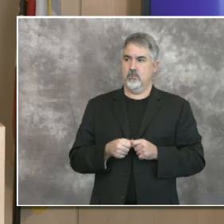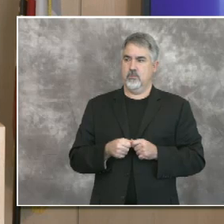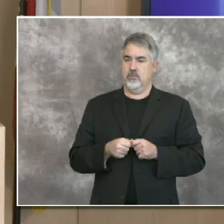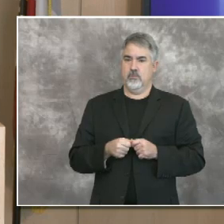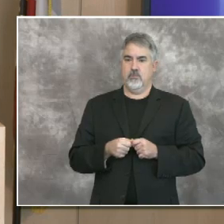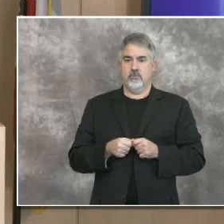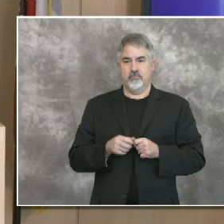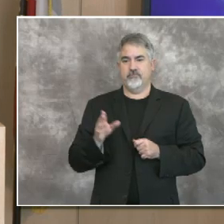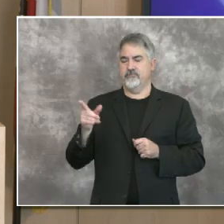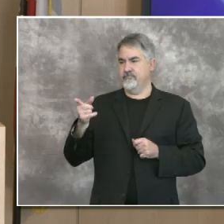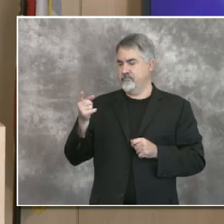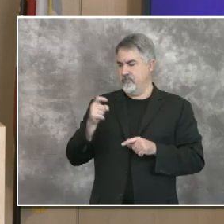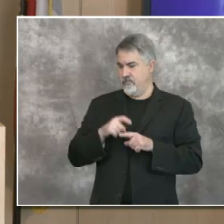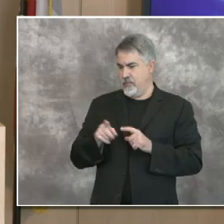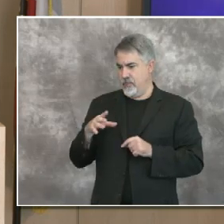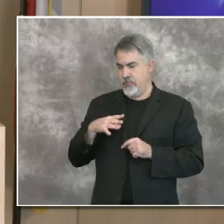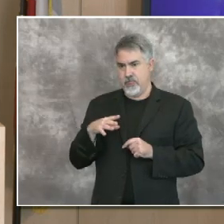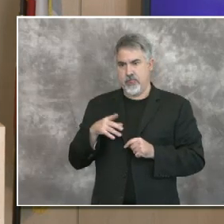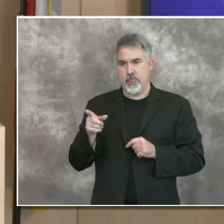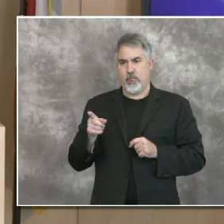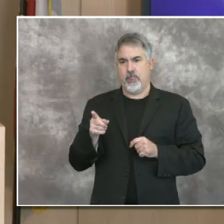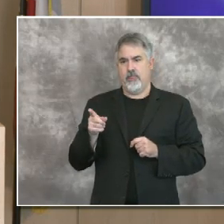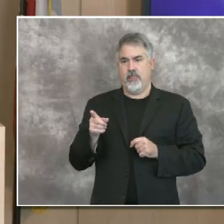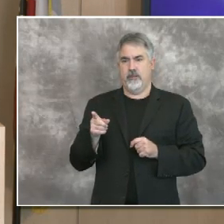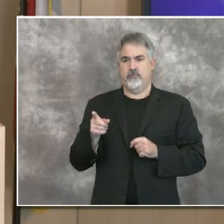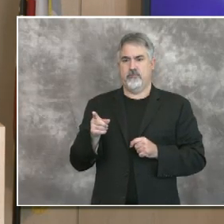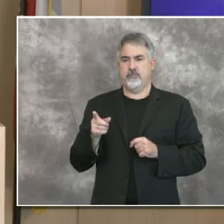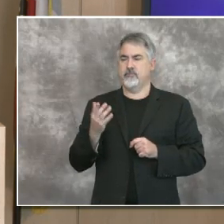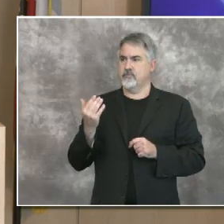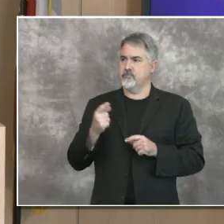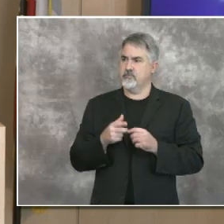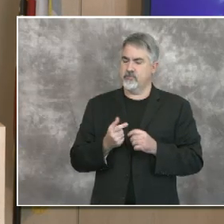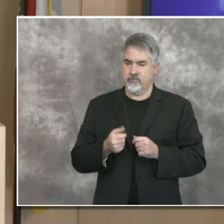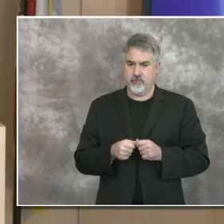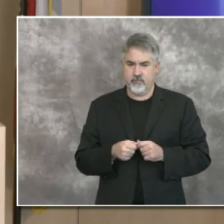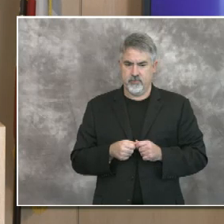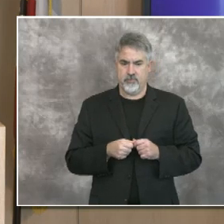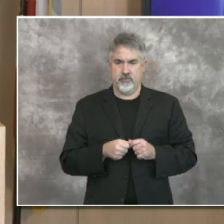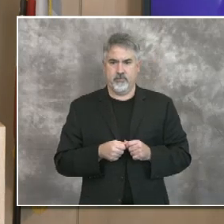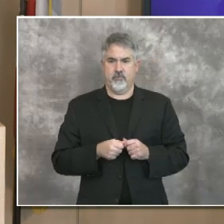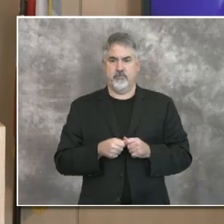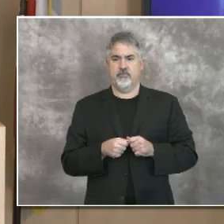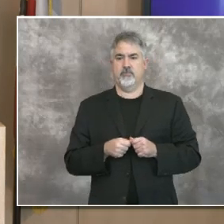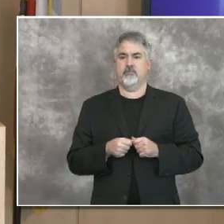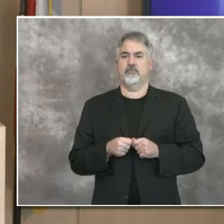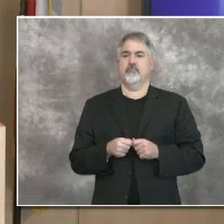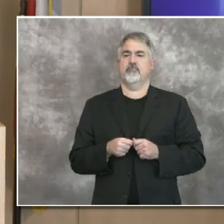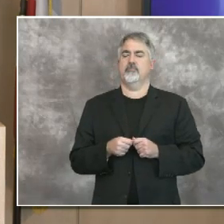Hello, caller. Will you please state your name, outlet, and your question?